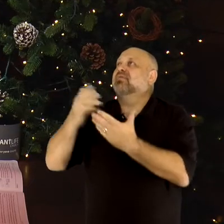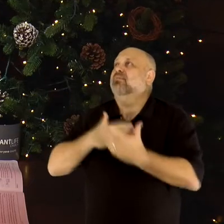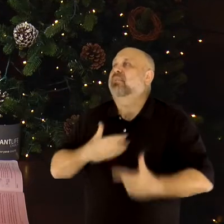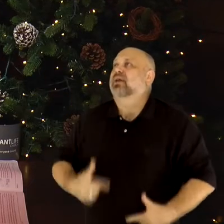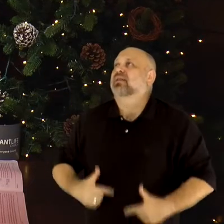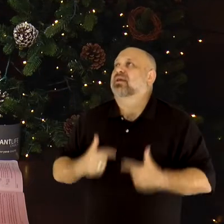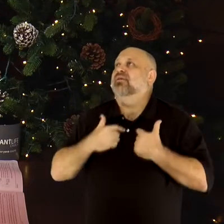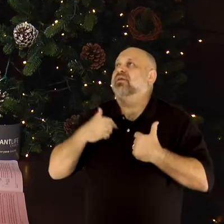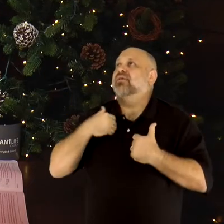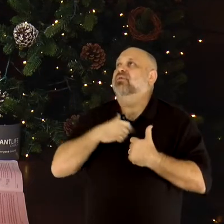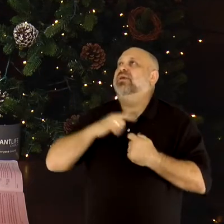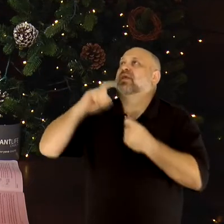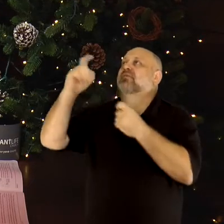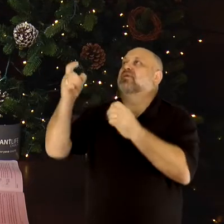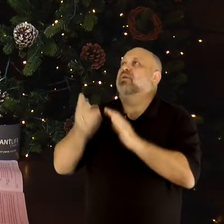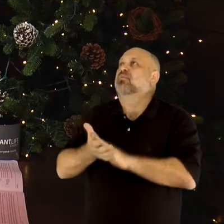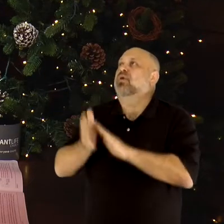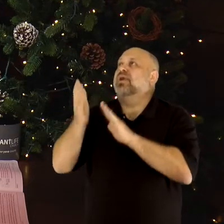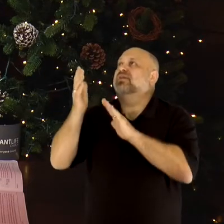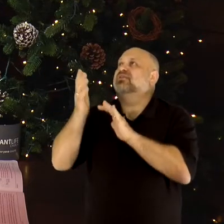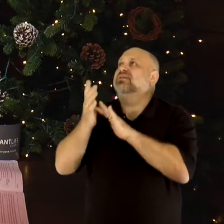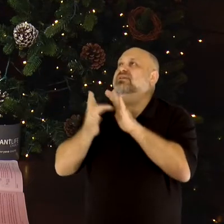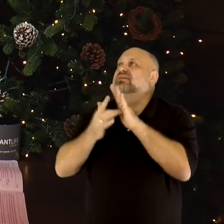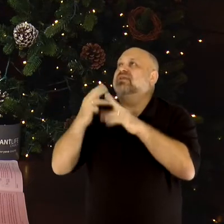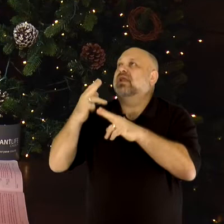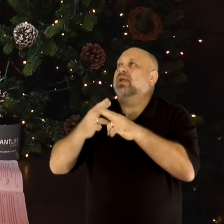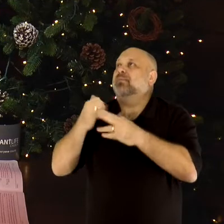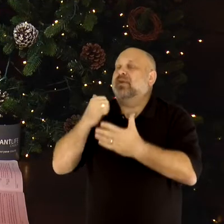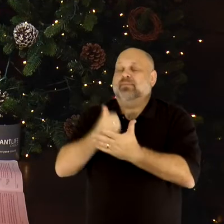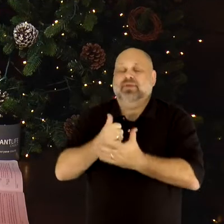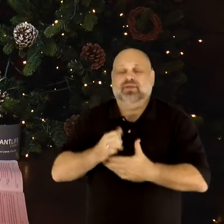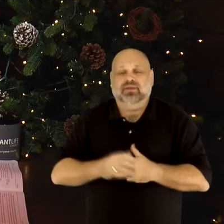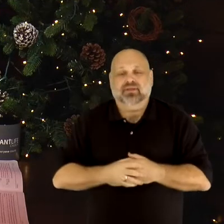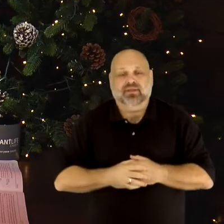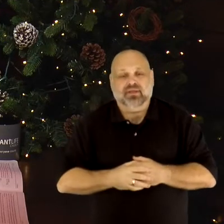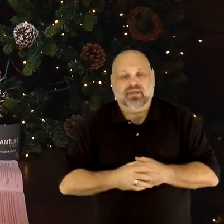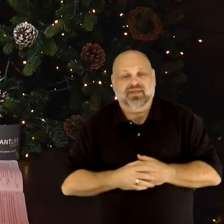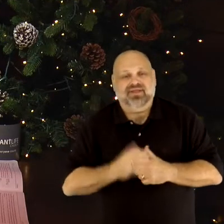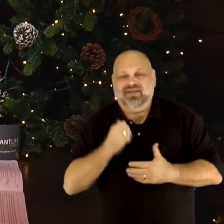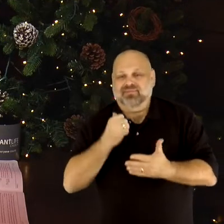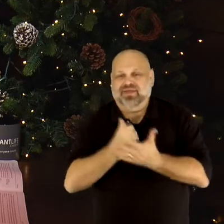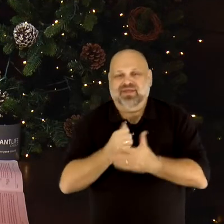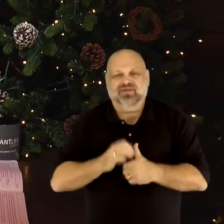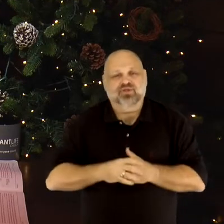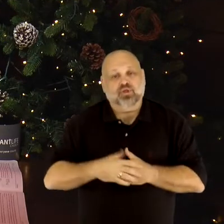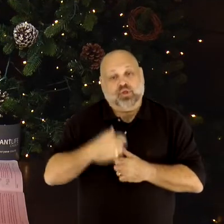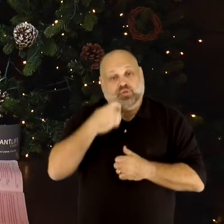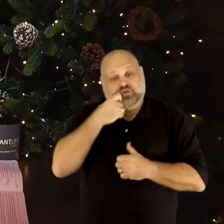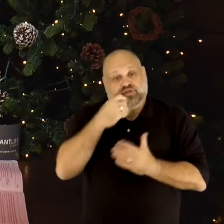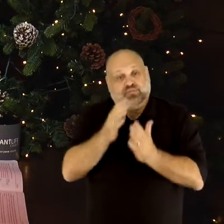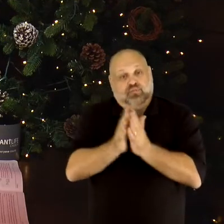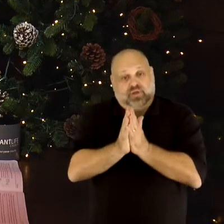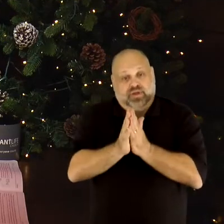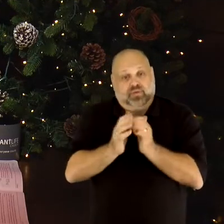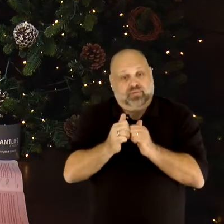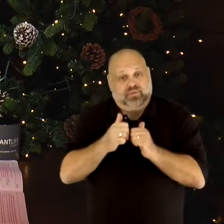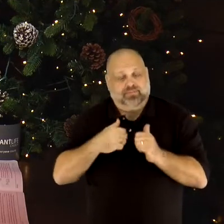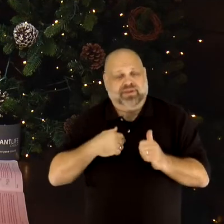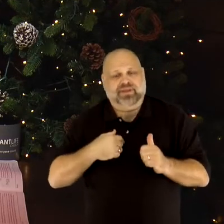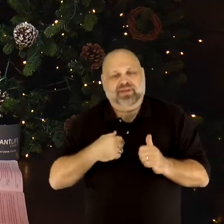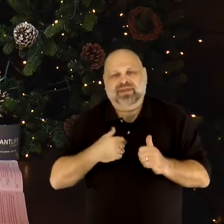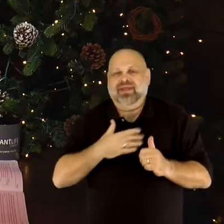life. And we give You praise in Jesus' name. Amen. Amen. If you just prayed with